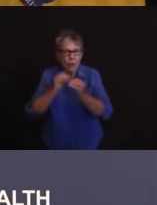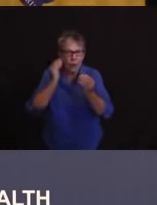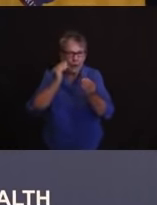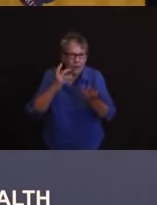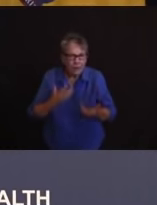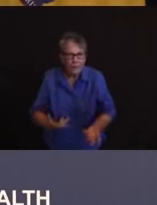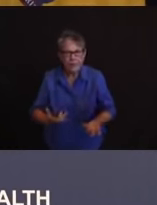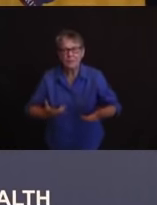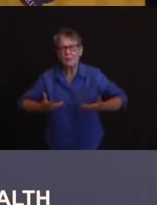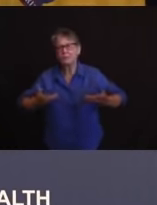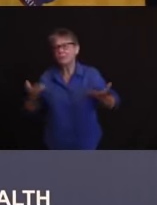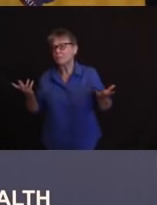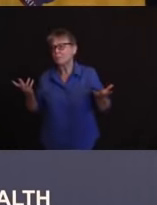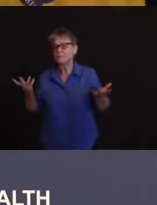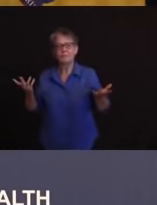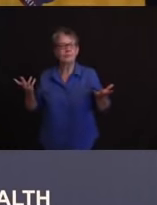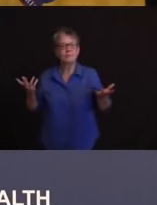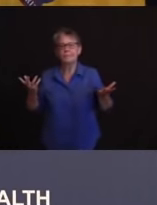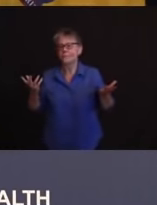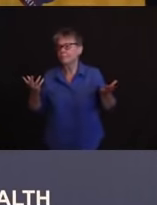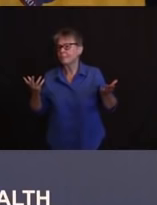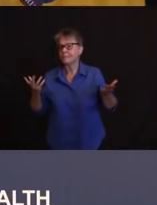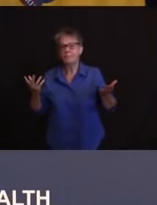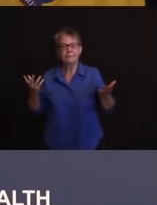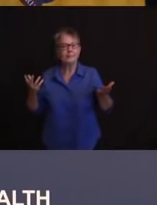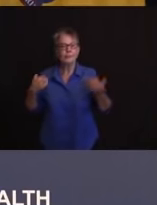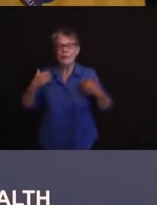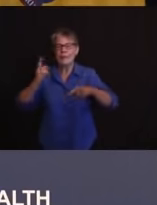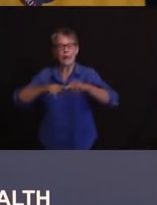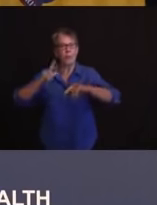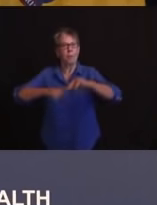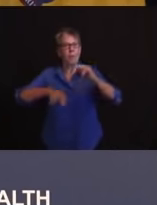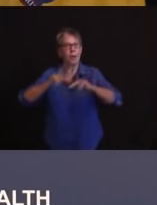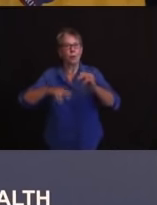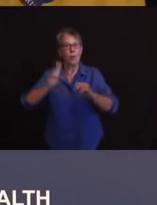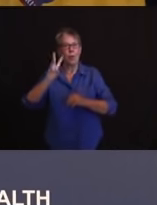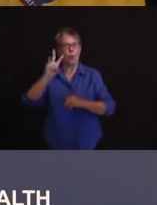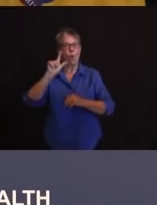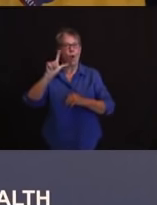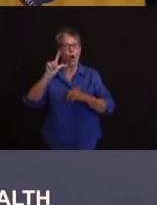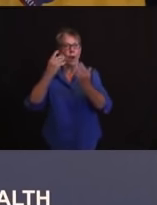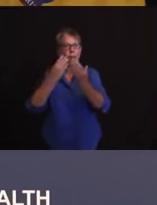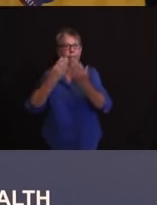do. And so it does make us nervous. We also,